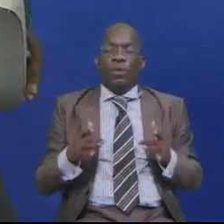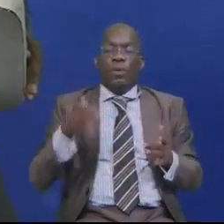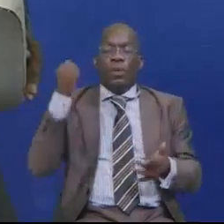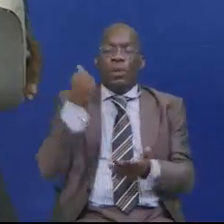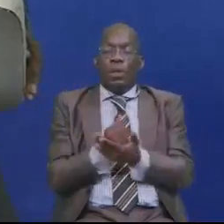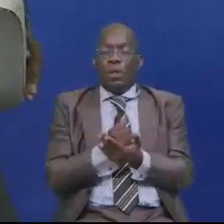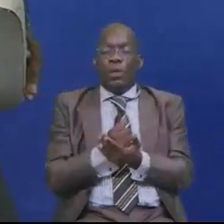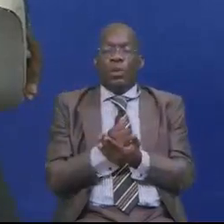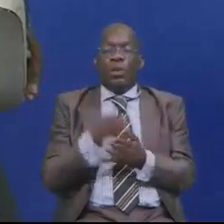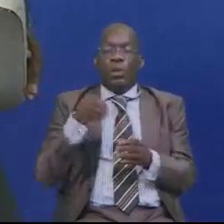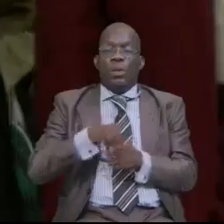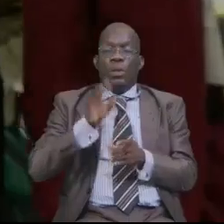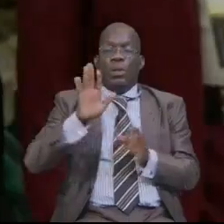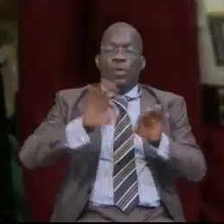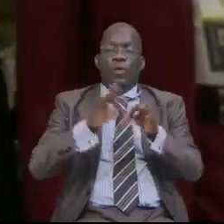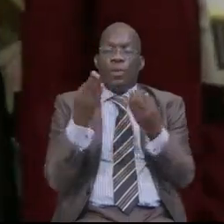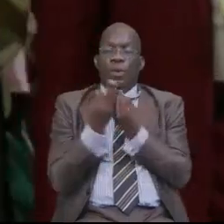Amen in your family.